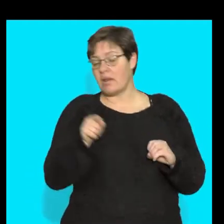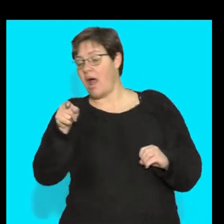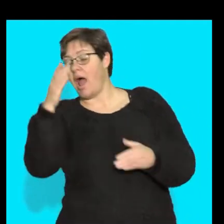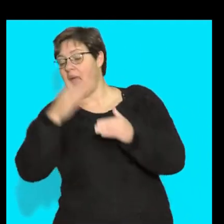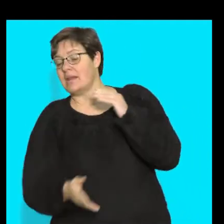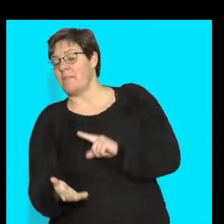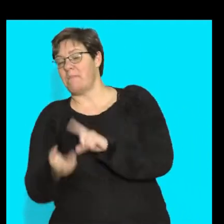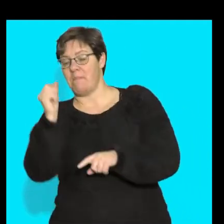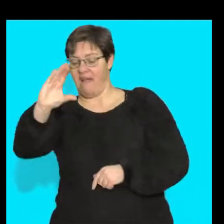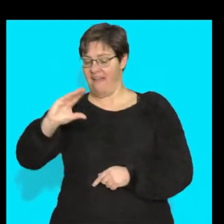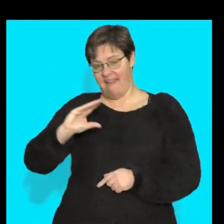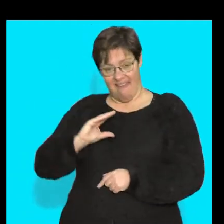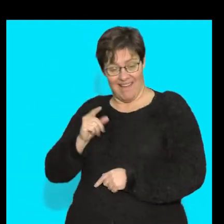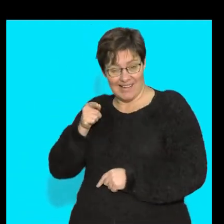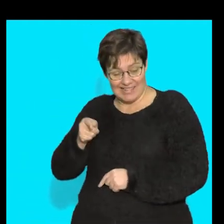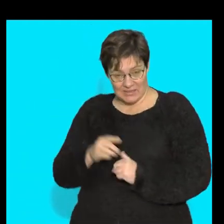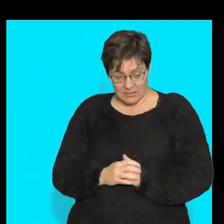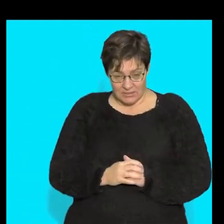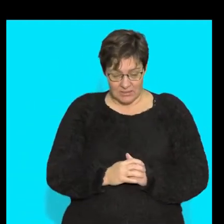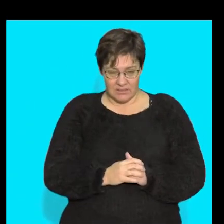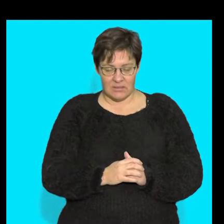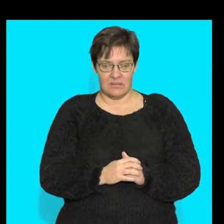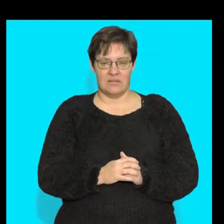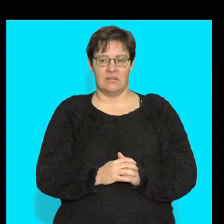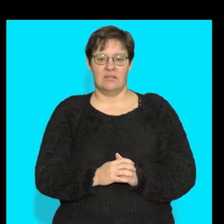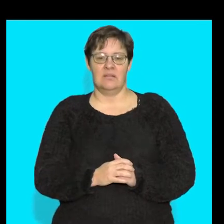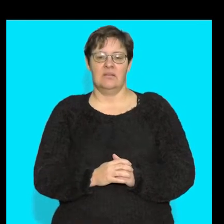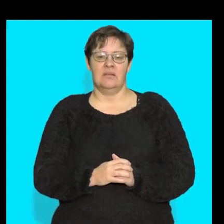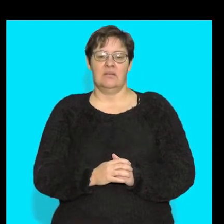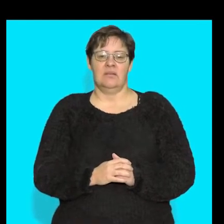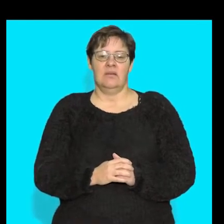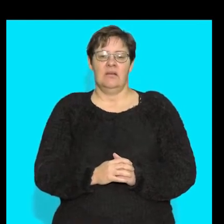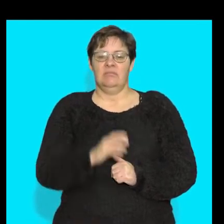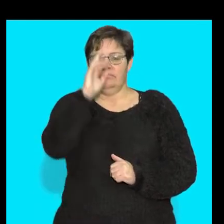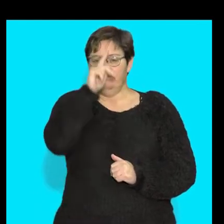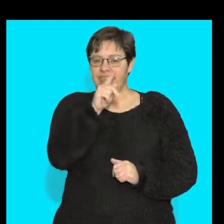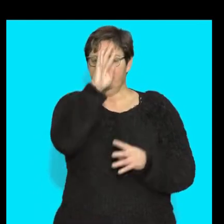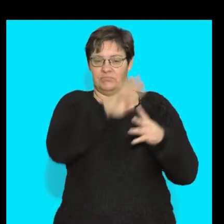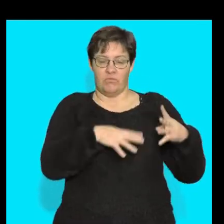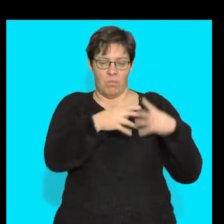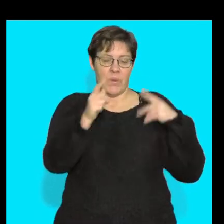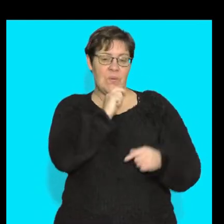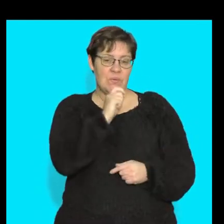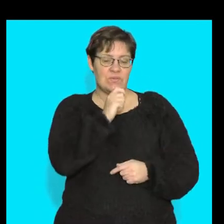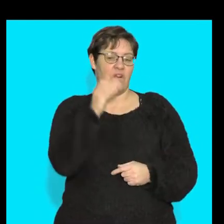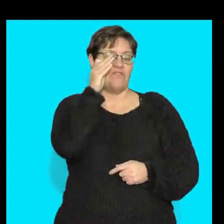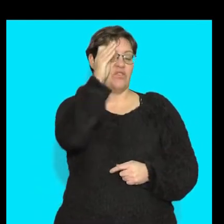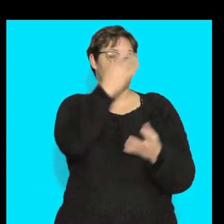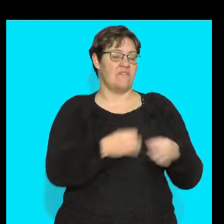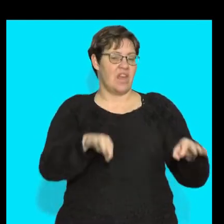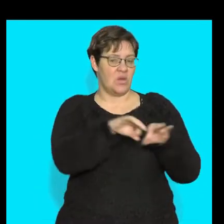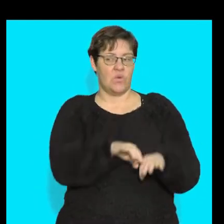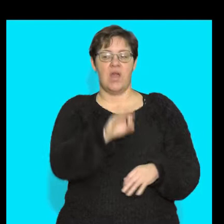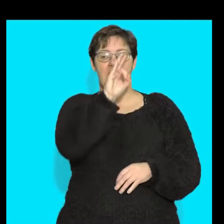That's what future value annuity is about. Remember, the formula that we use under future value is F